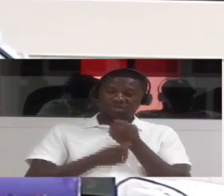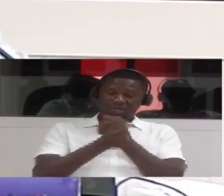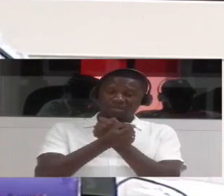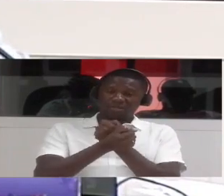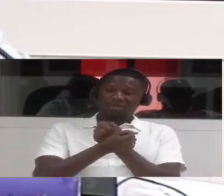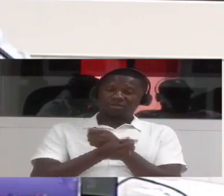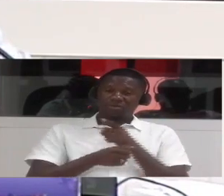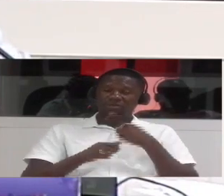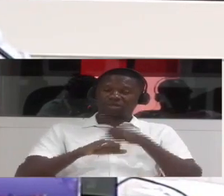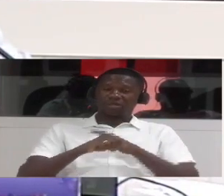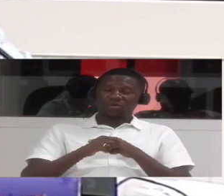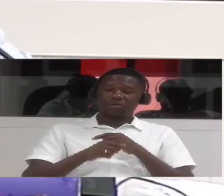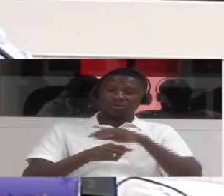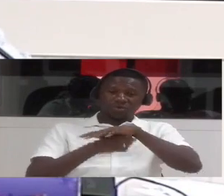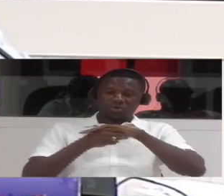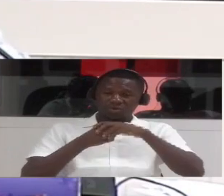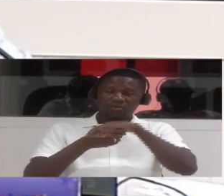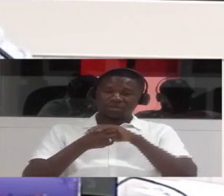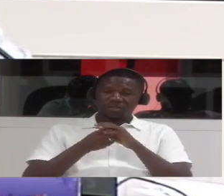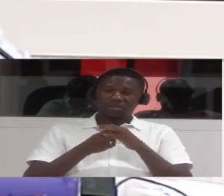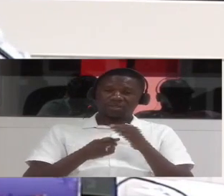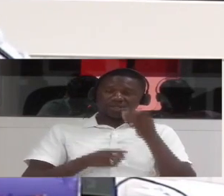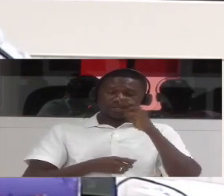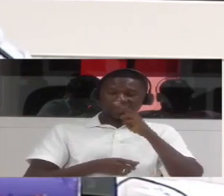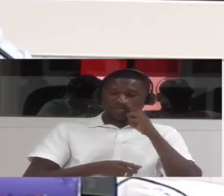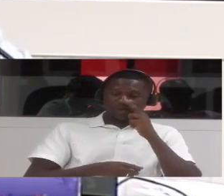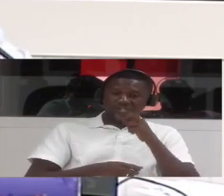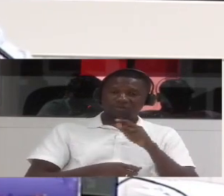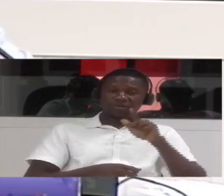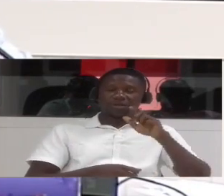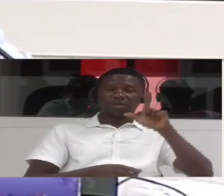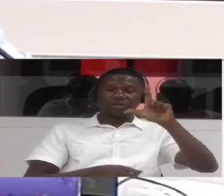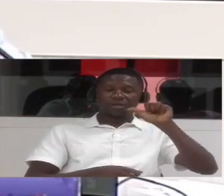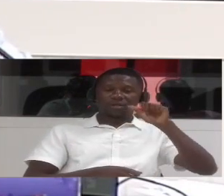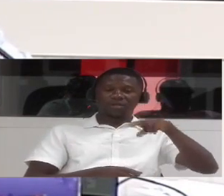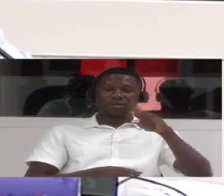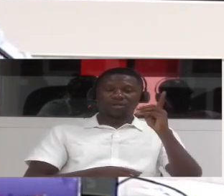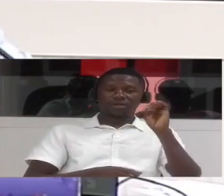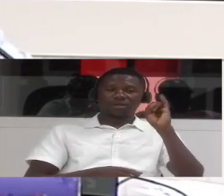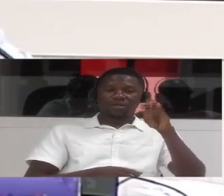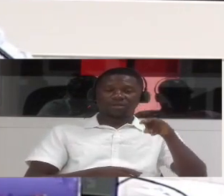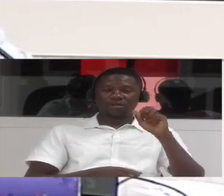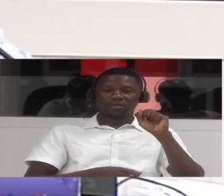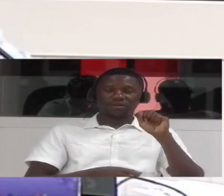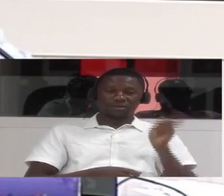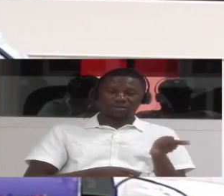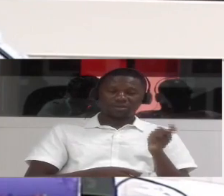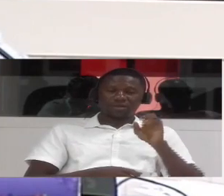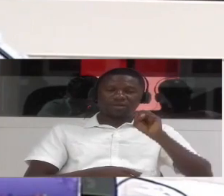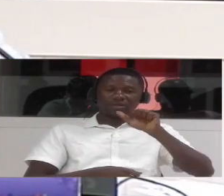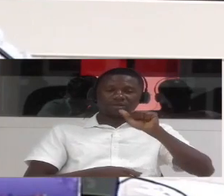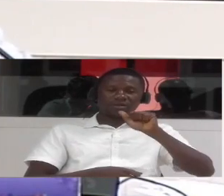while he was covering the trial of this man, Landin Sane. Who was a commander of state guards.